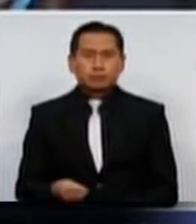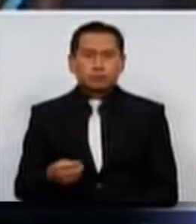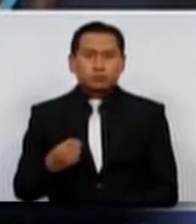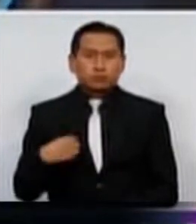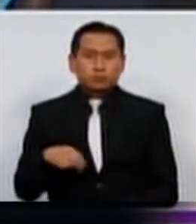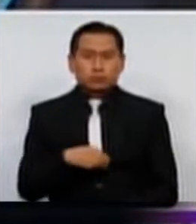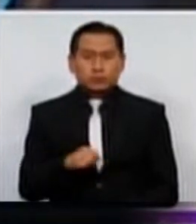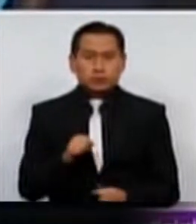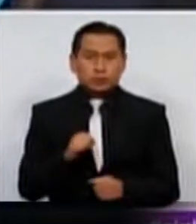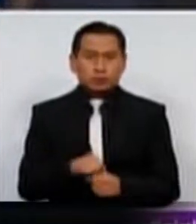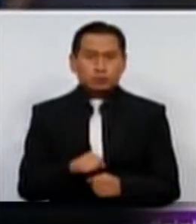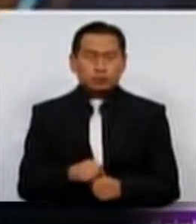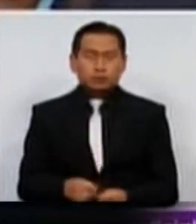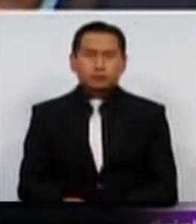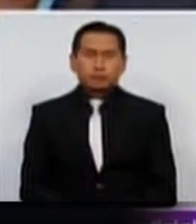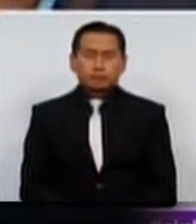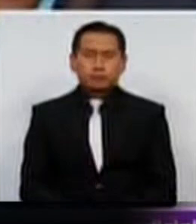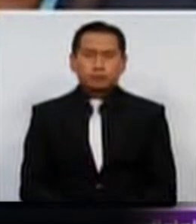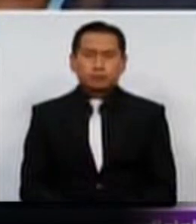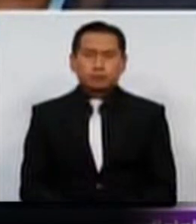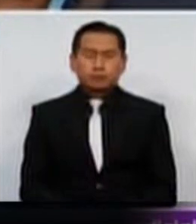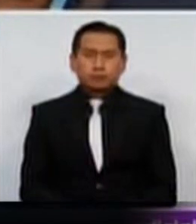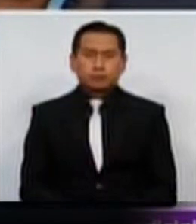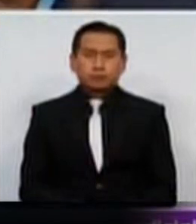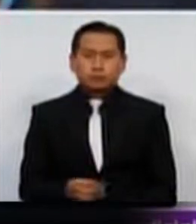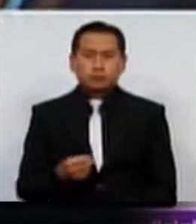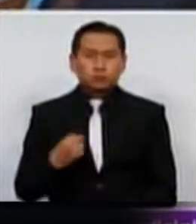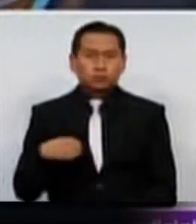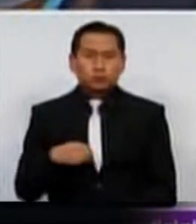We are going to work,